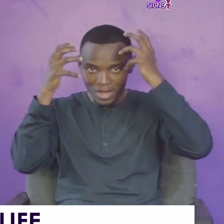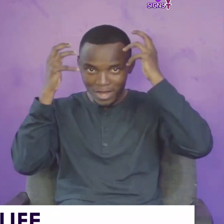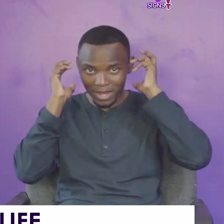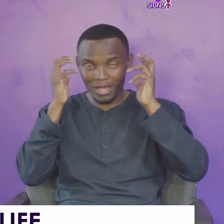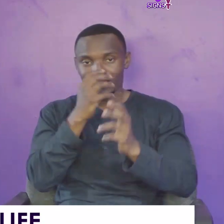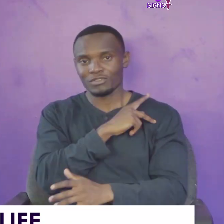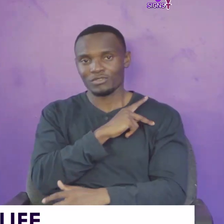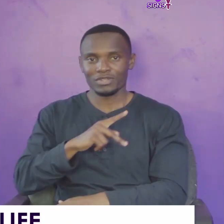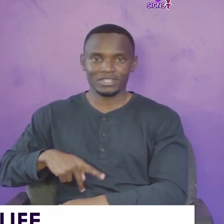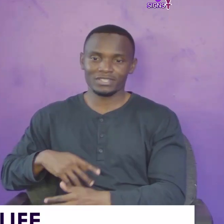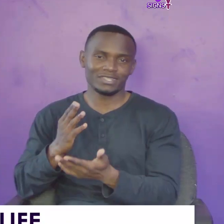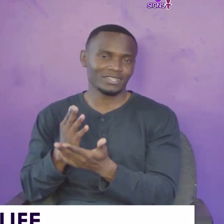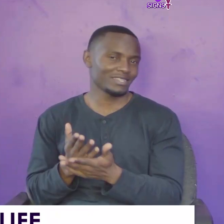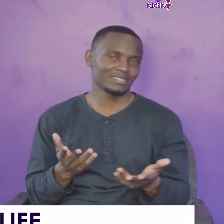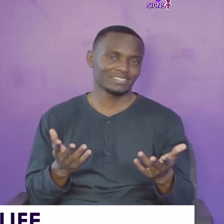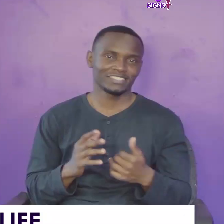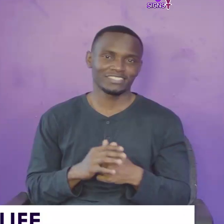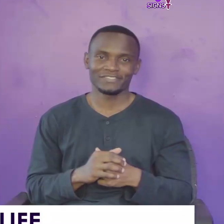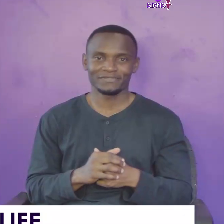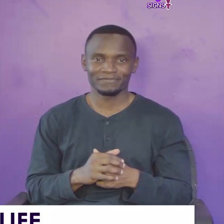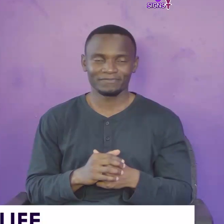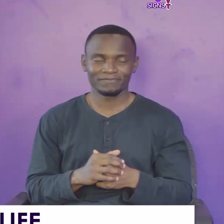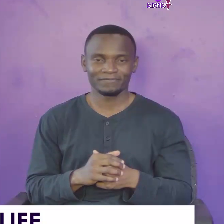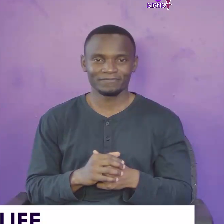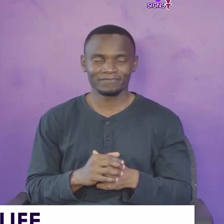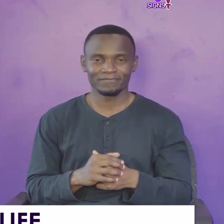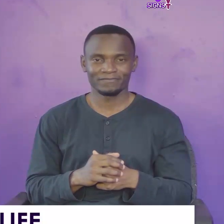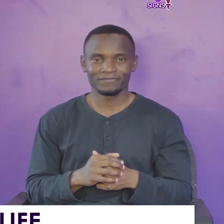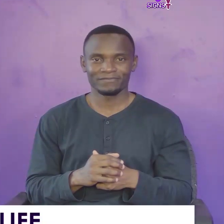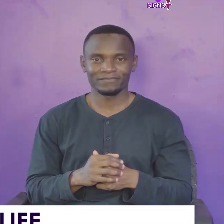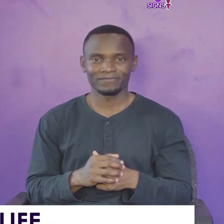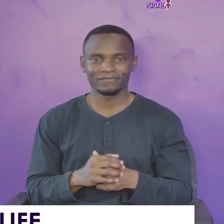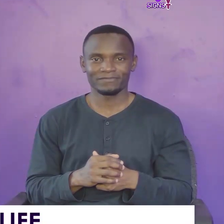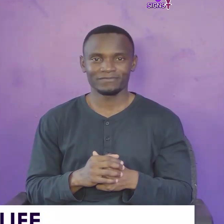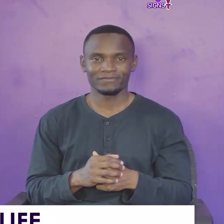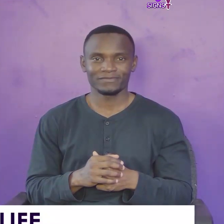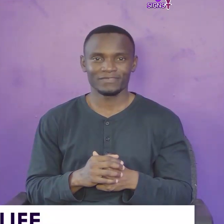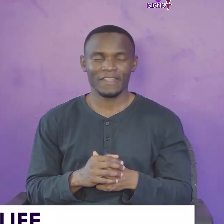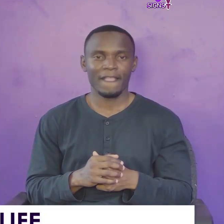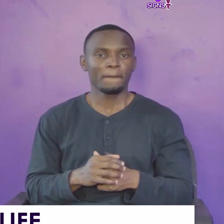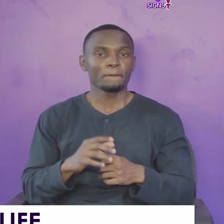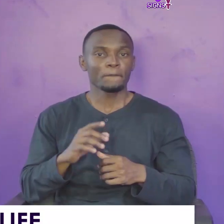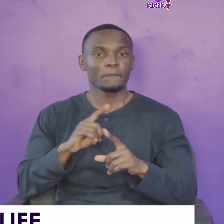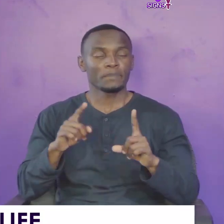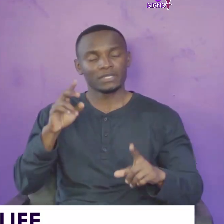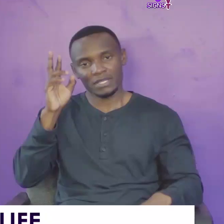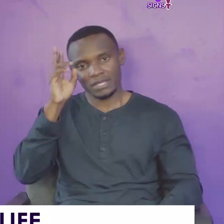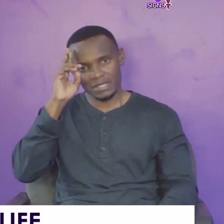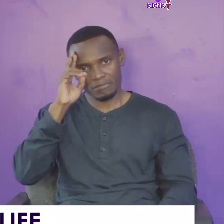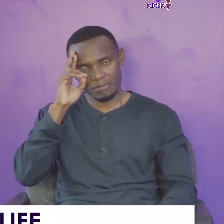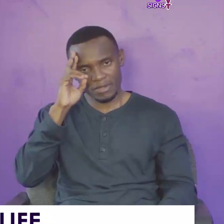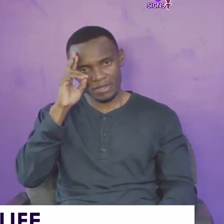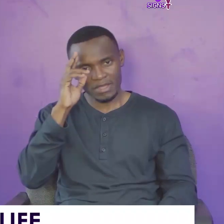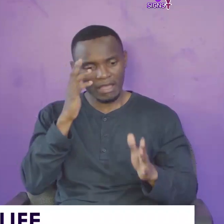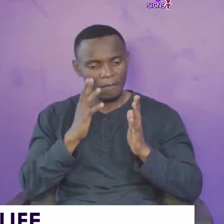Really, Jonah. So this, I remember it was a person that had murdered. I